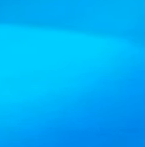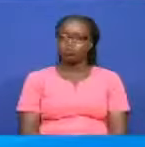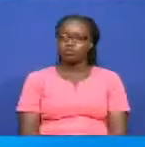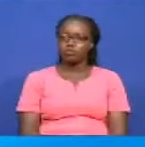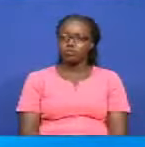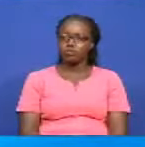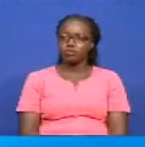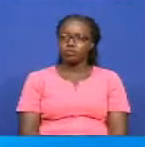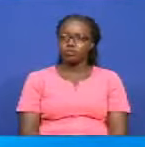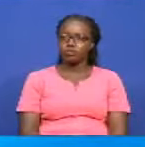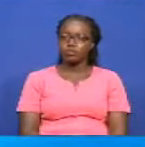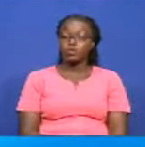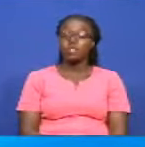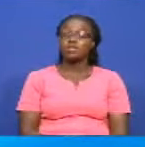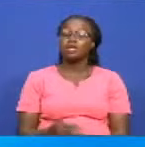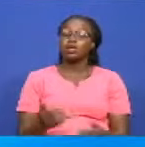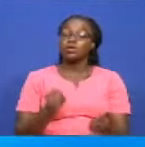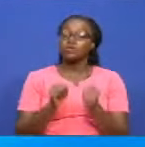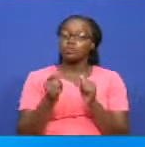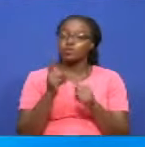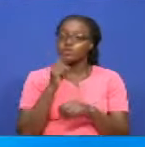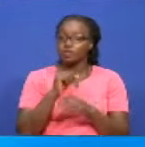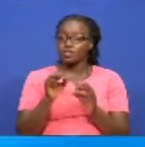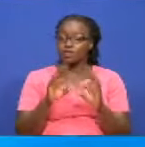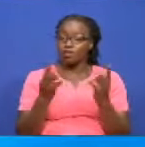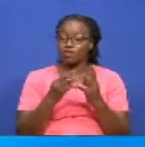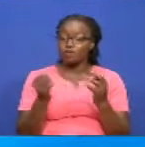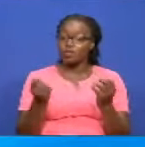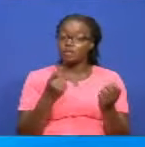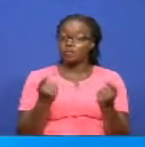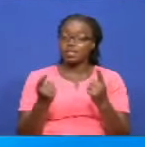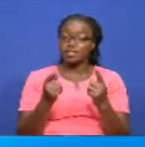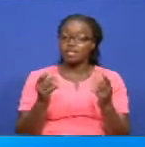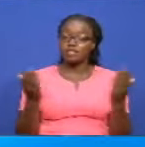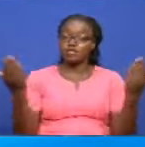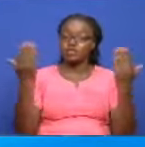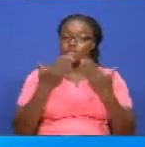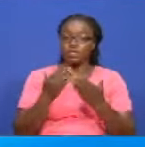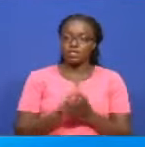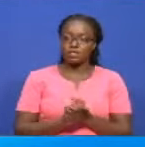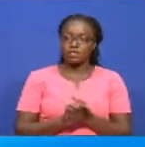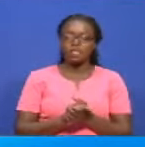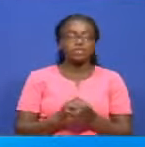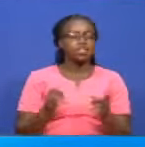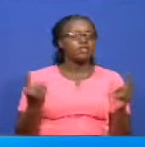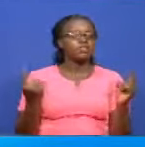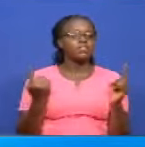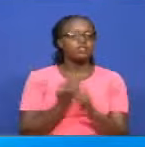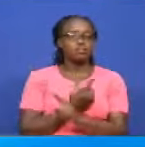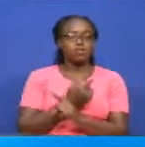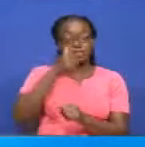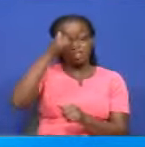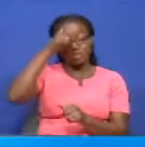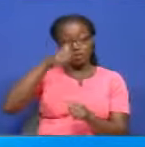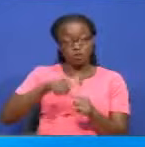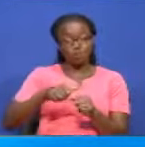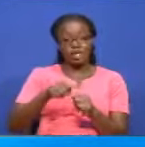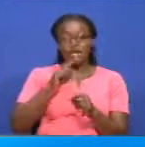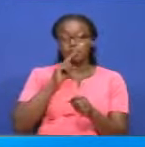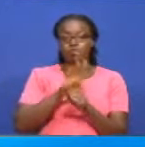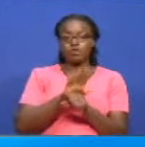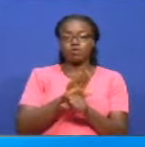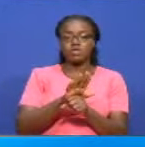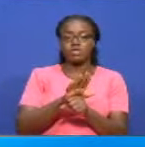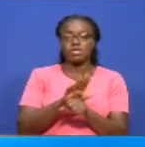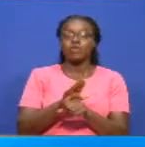All right, and that's it for sport. And on Family Matters tonight, we are doing it differently. Remember, I told you that we'll